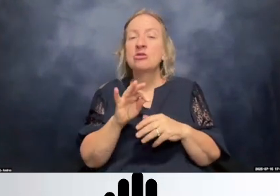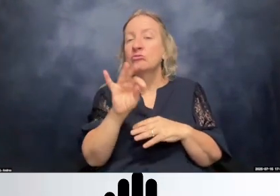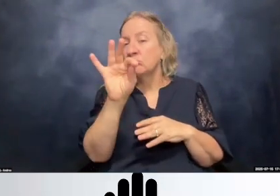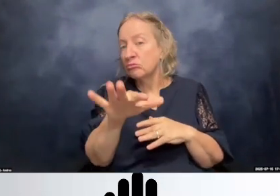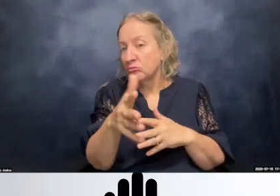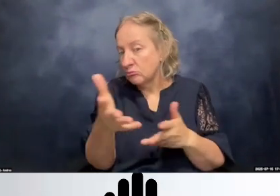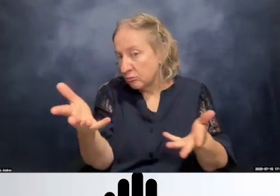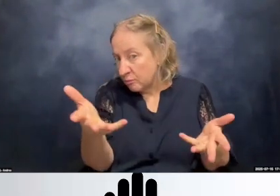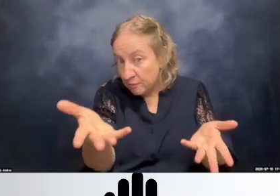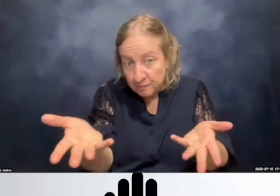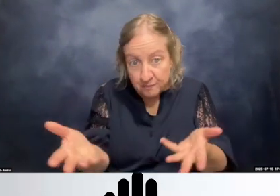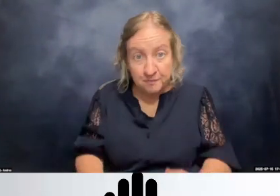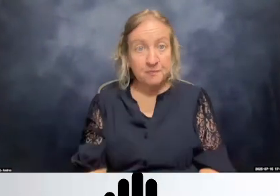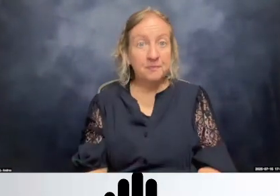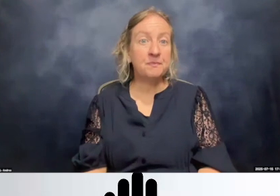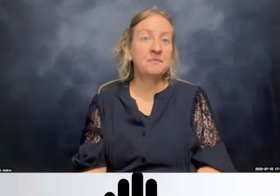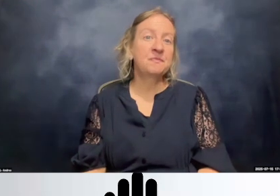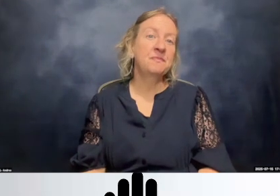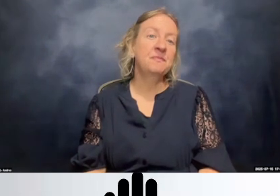there.